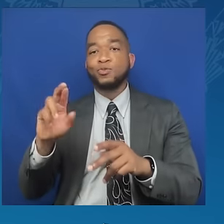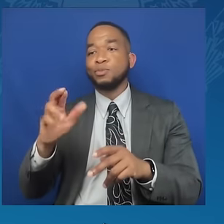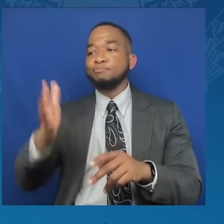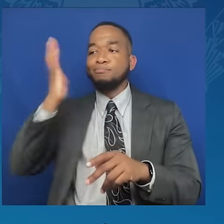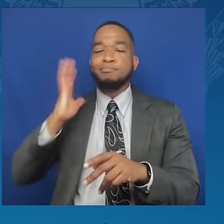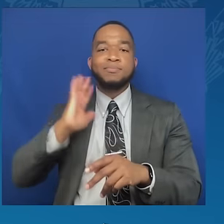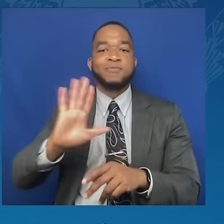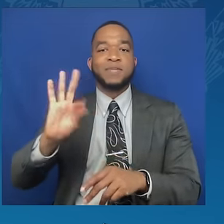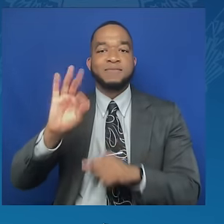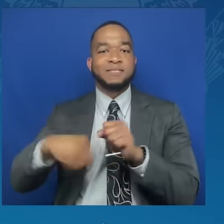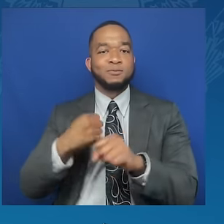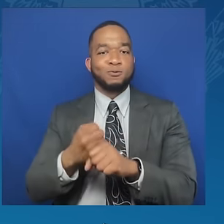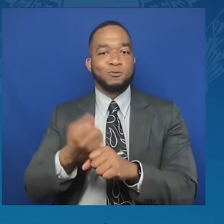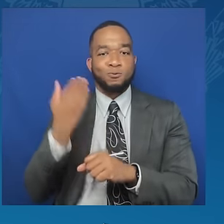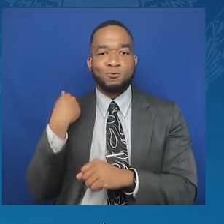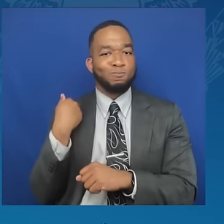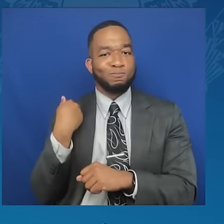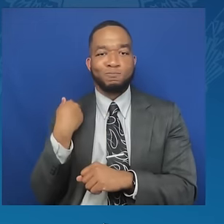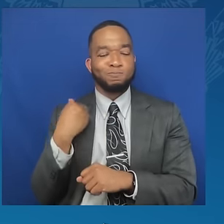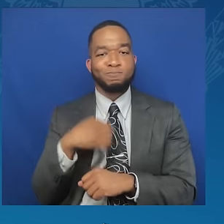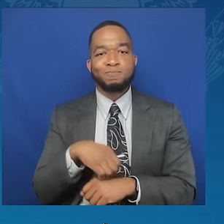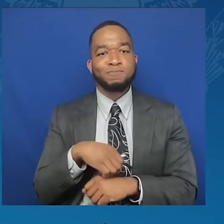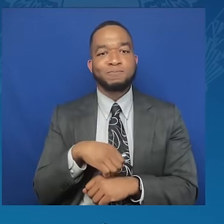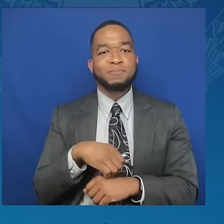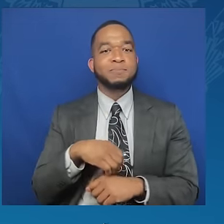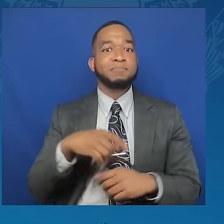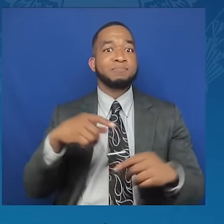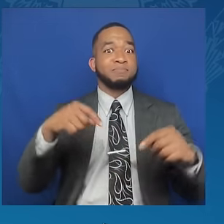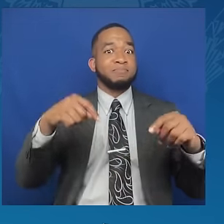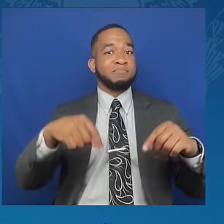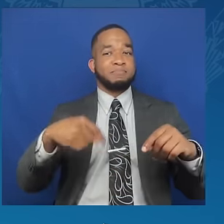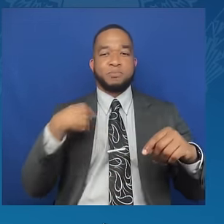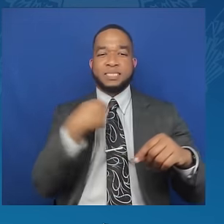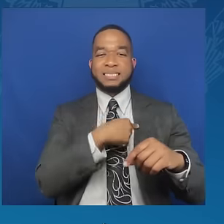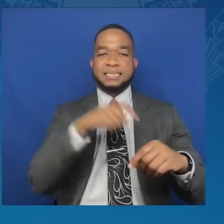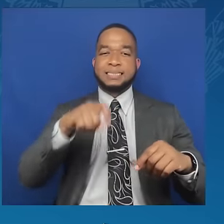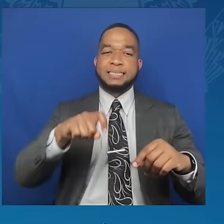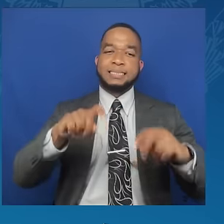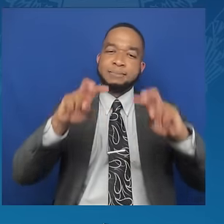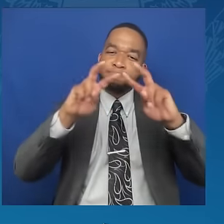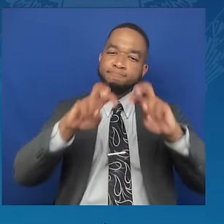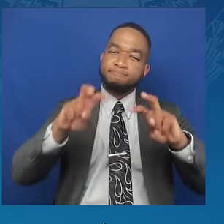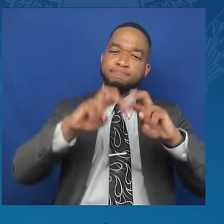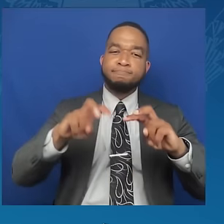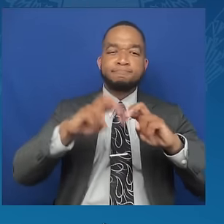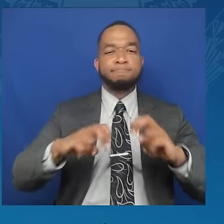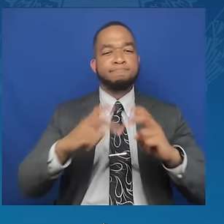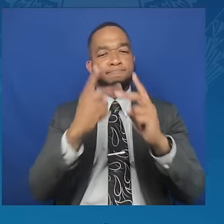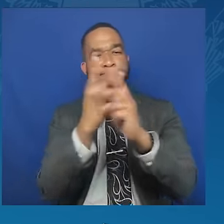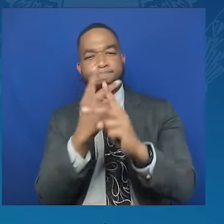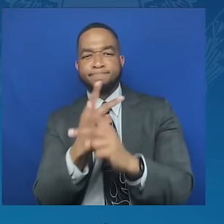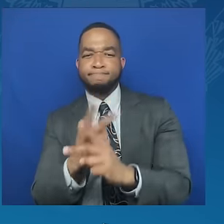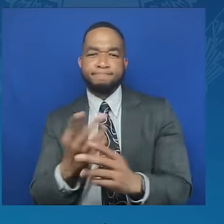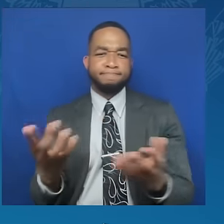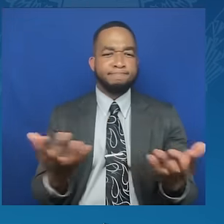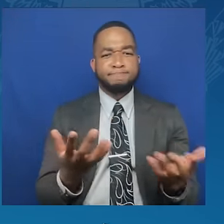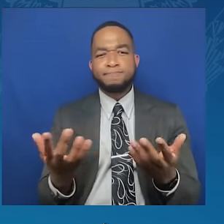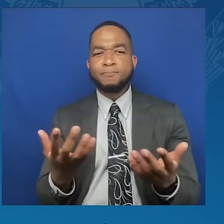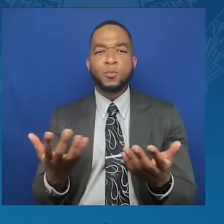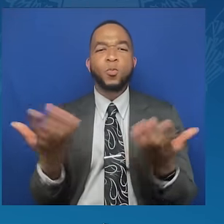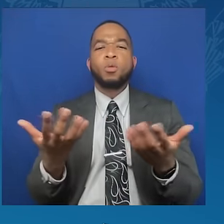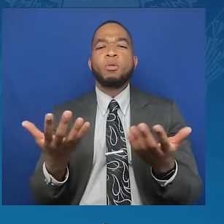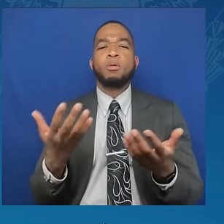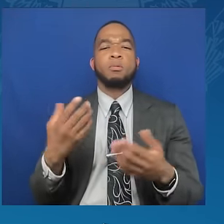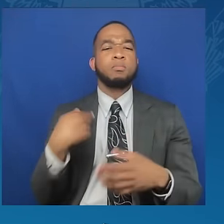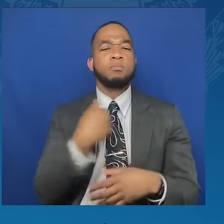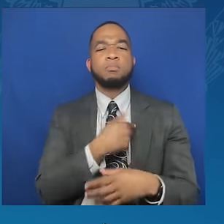fundamental question. What kind of country do we want to live in? Do we want to